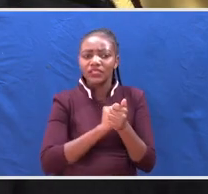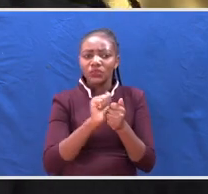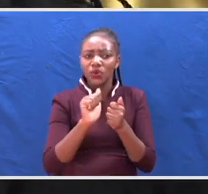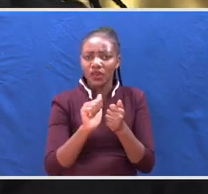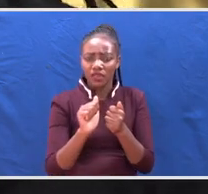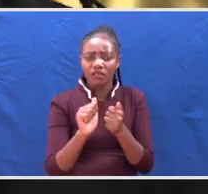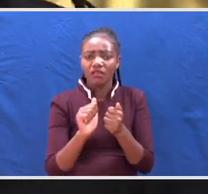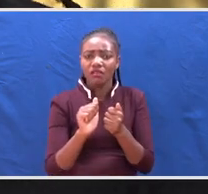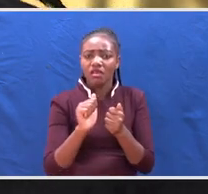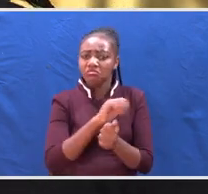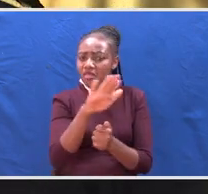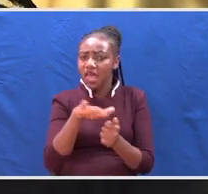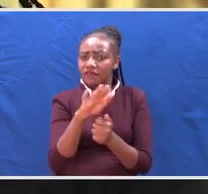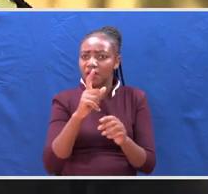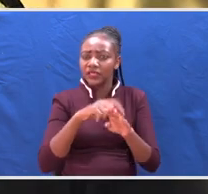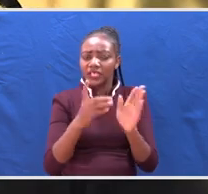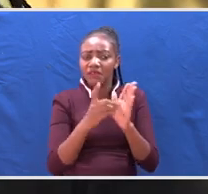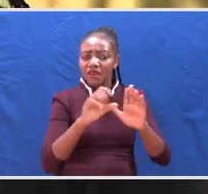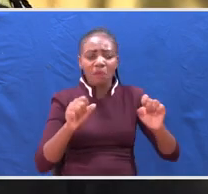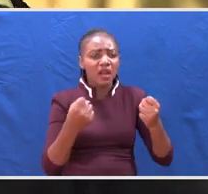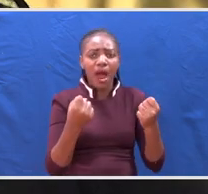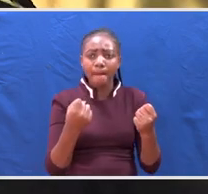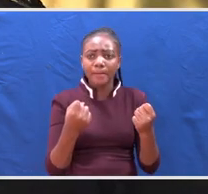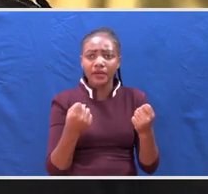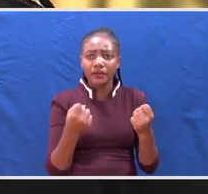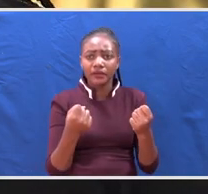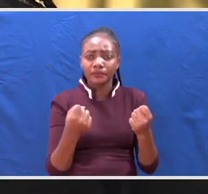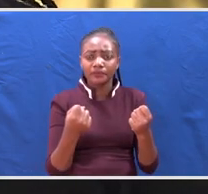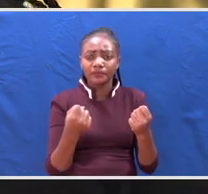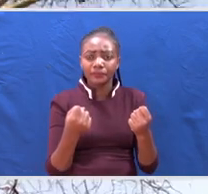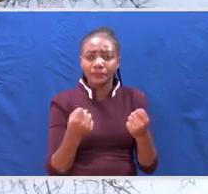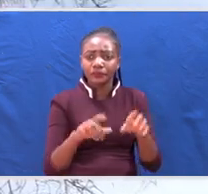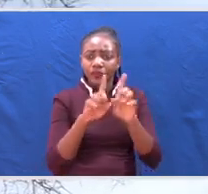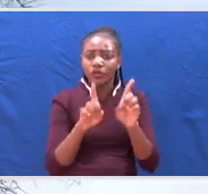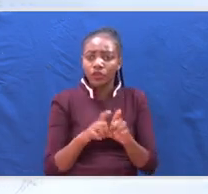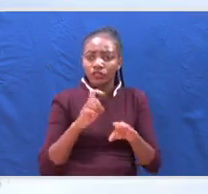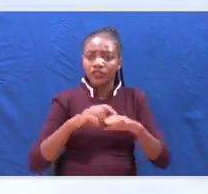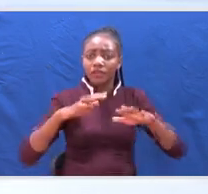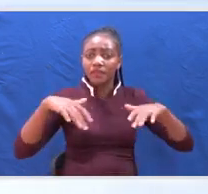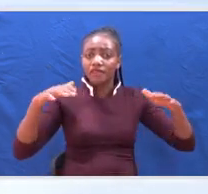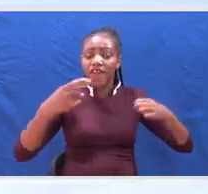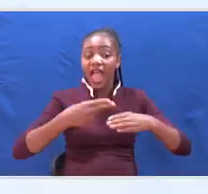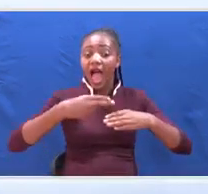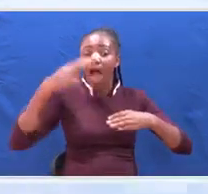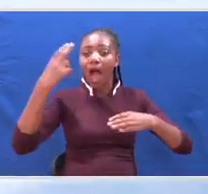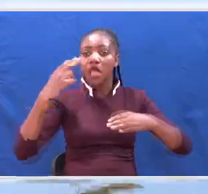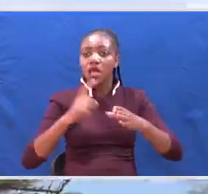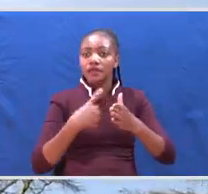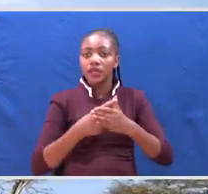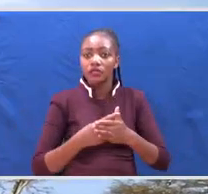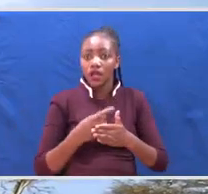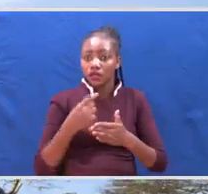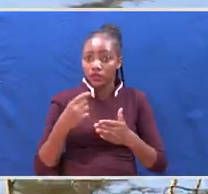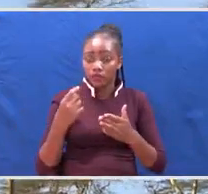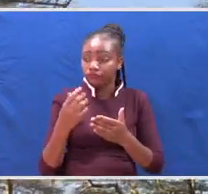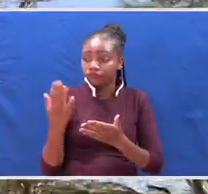energy infrastructure. So because vultures have large wingspan, therefore when they are flying very high, they will collide with